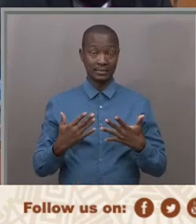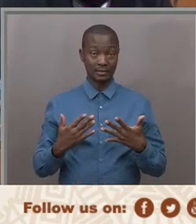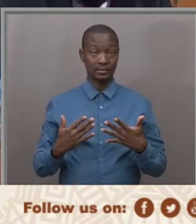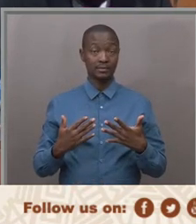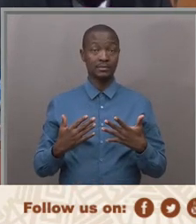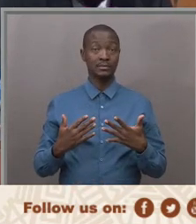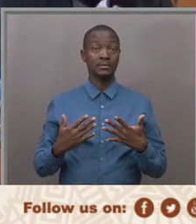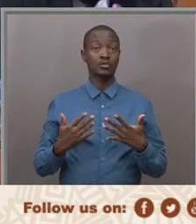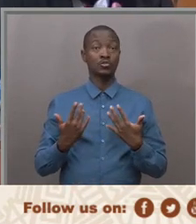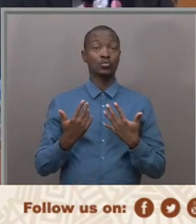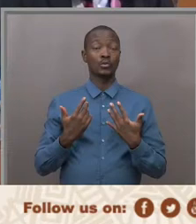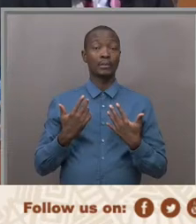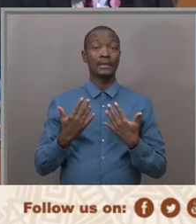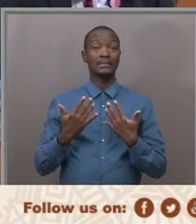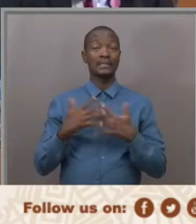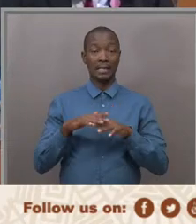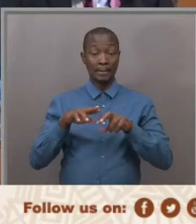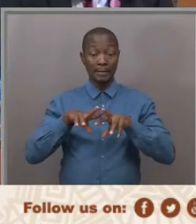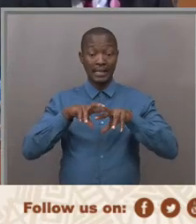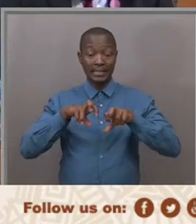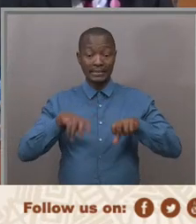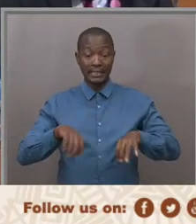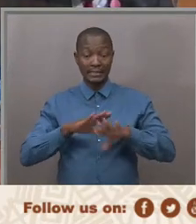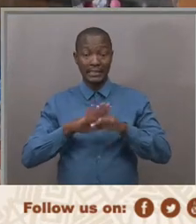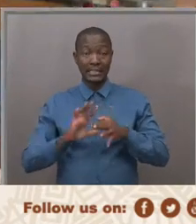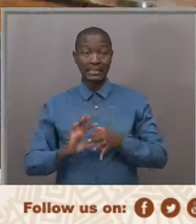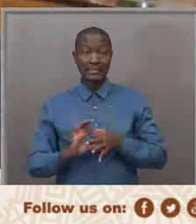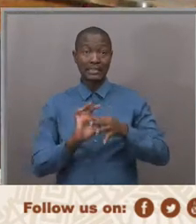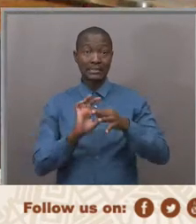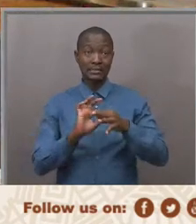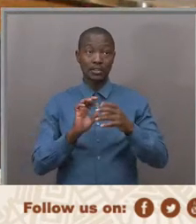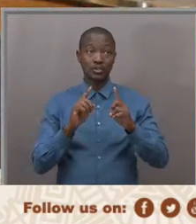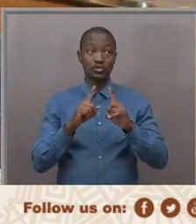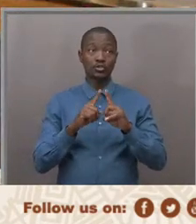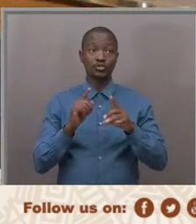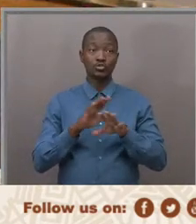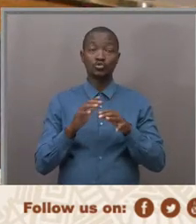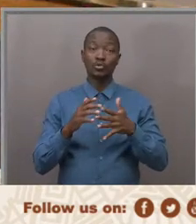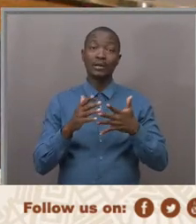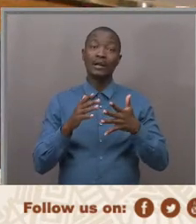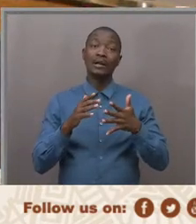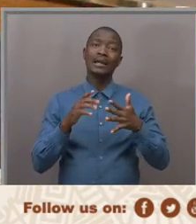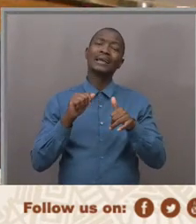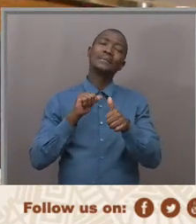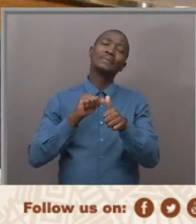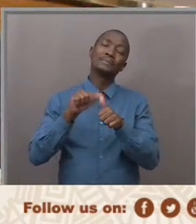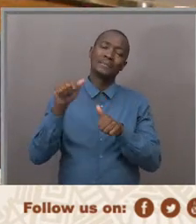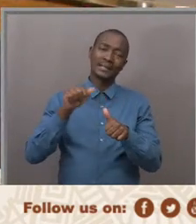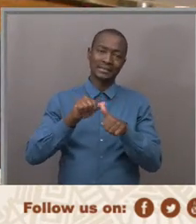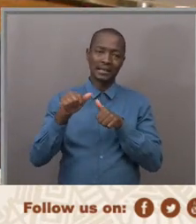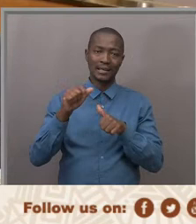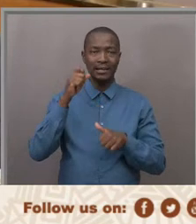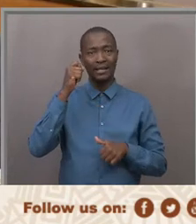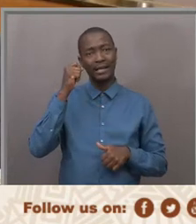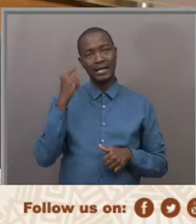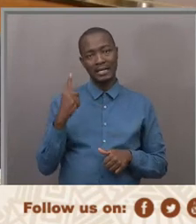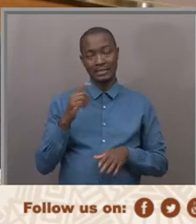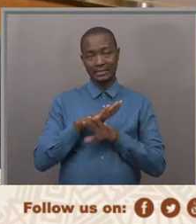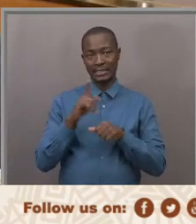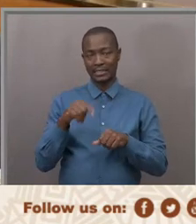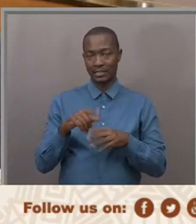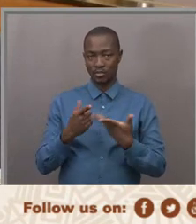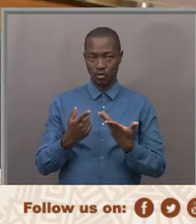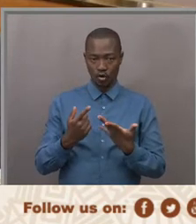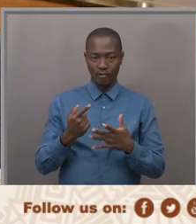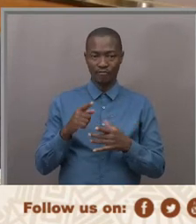to implement research that's linked to a much better understanding of the impact of these various